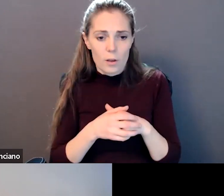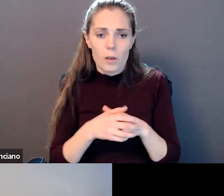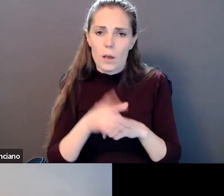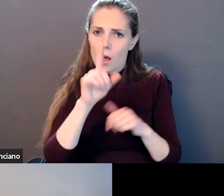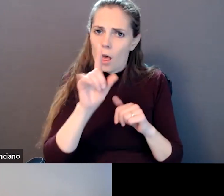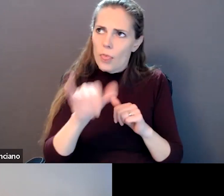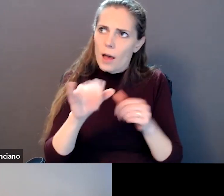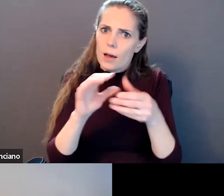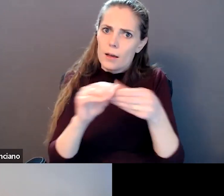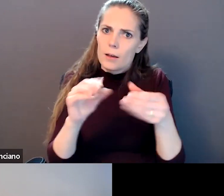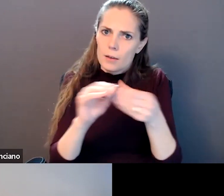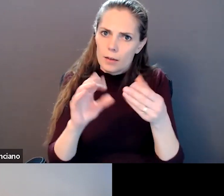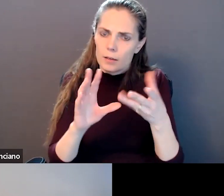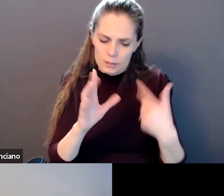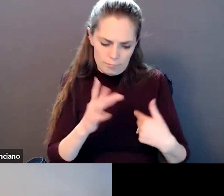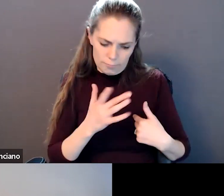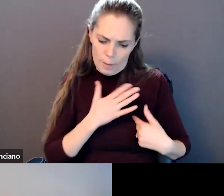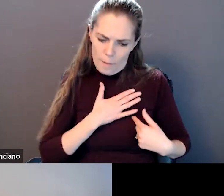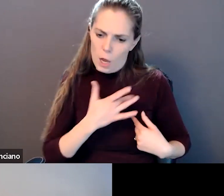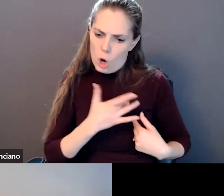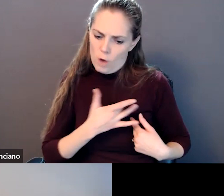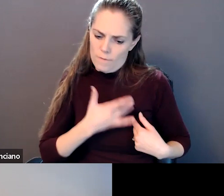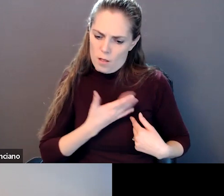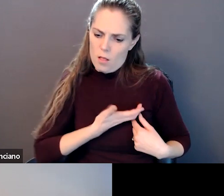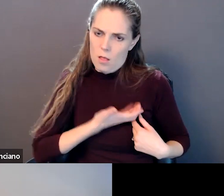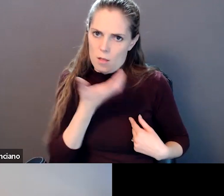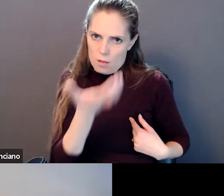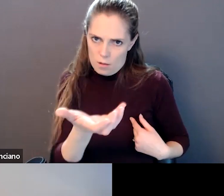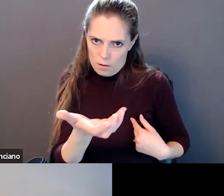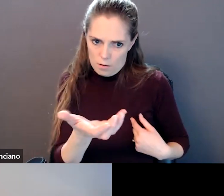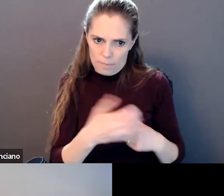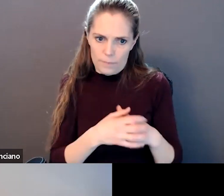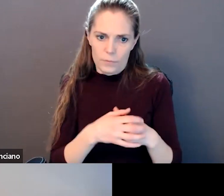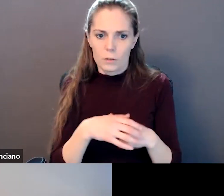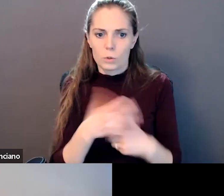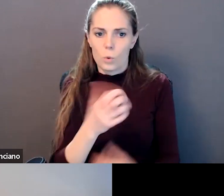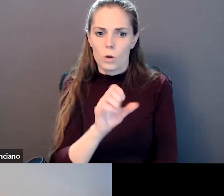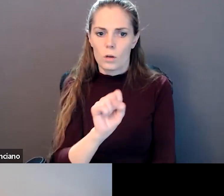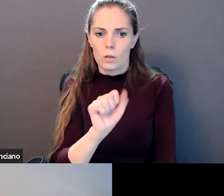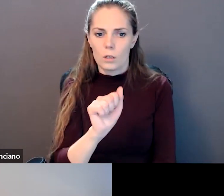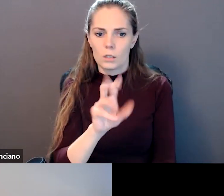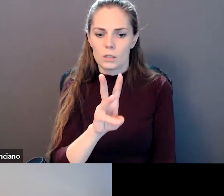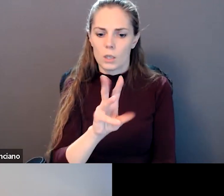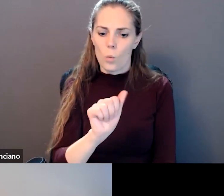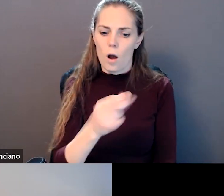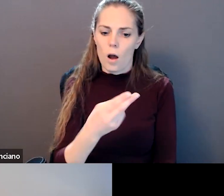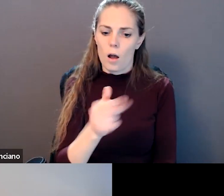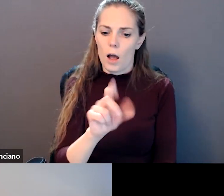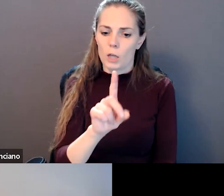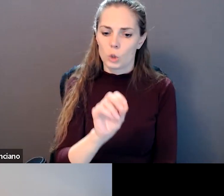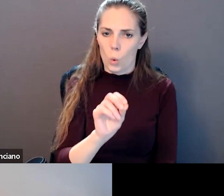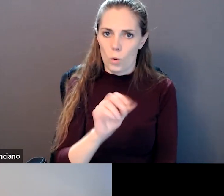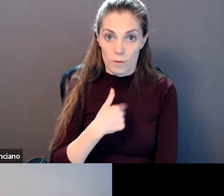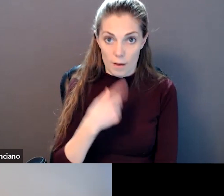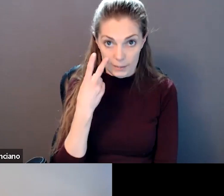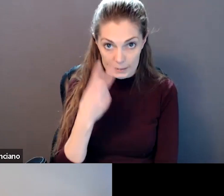is coming from my heart. So here goes. Sawabano, I see you. Each